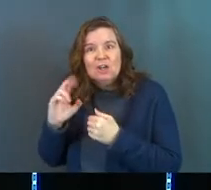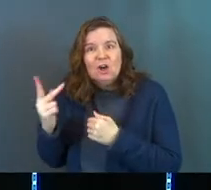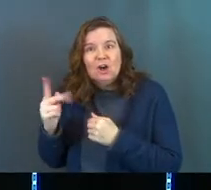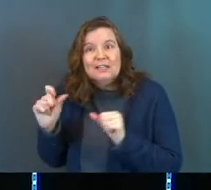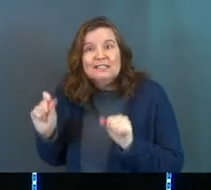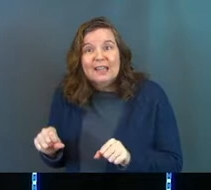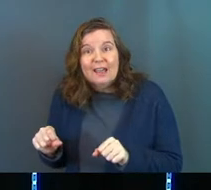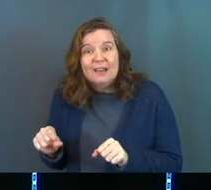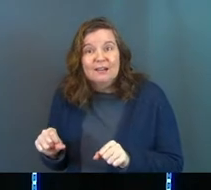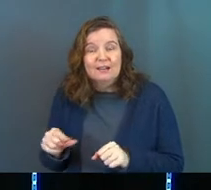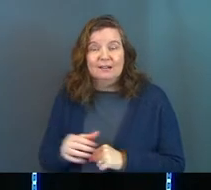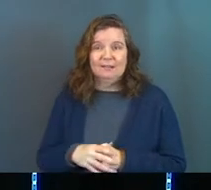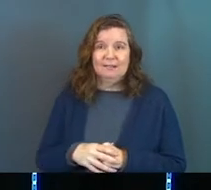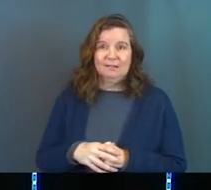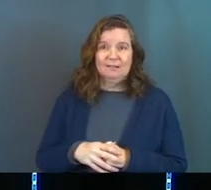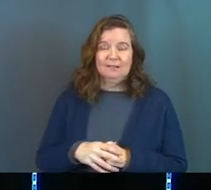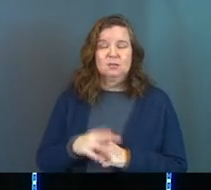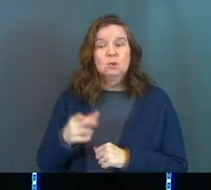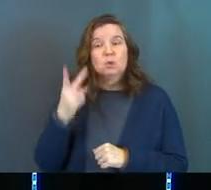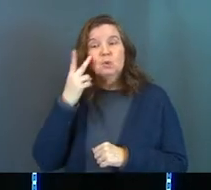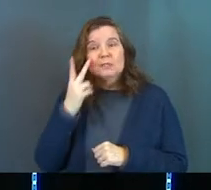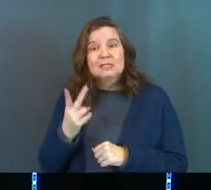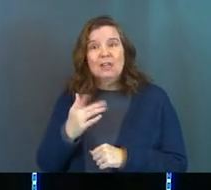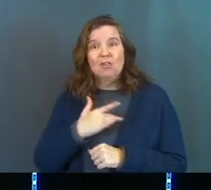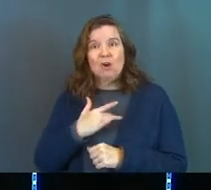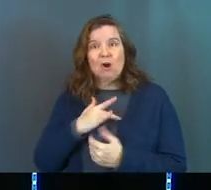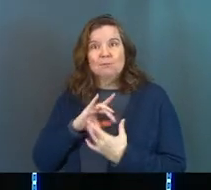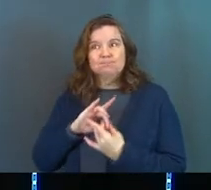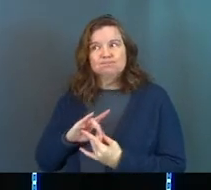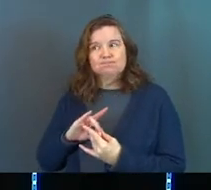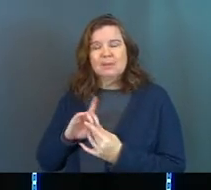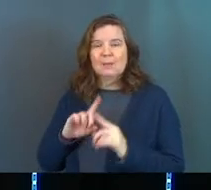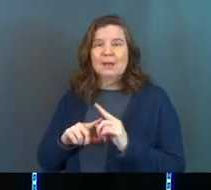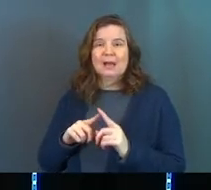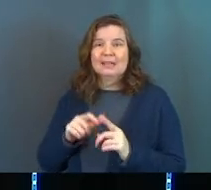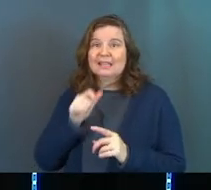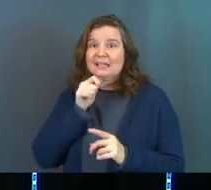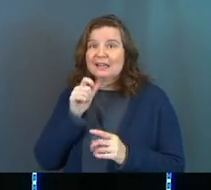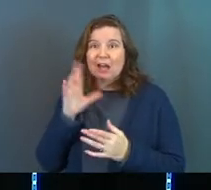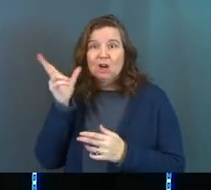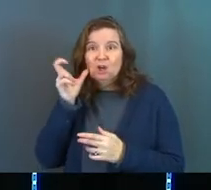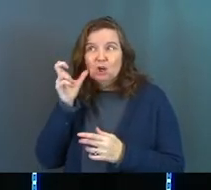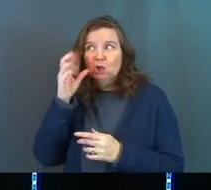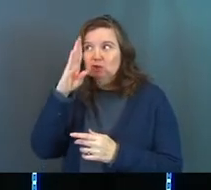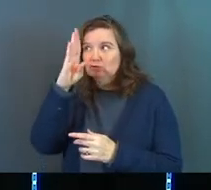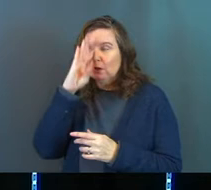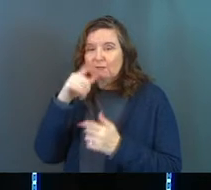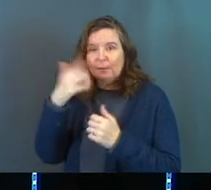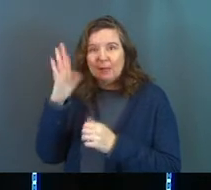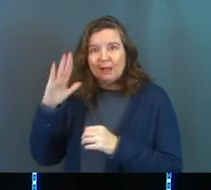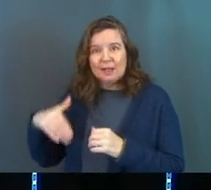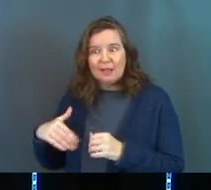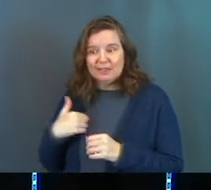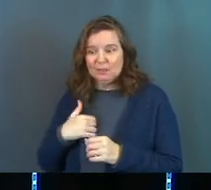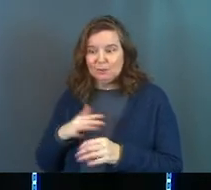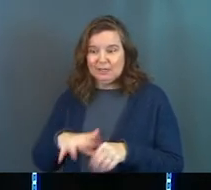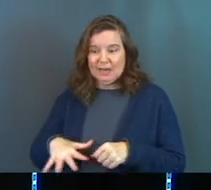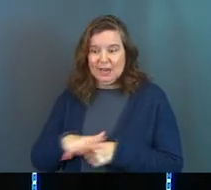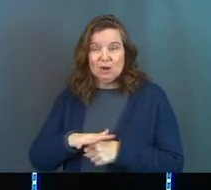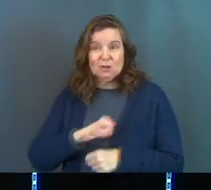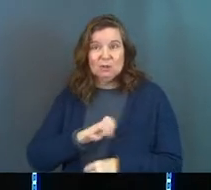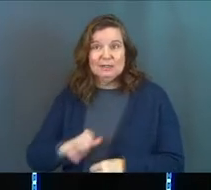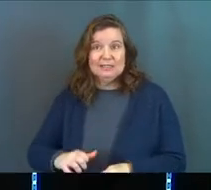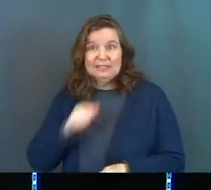Ark of the Covenant as he can. So you see the heart that's in him, but he'd not gotten a message from God before. This just was an area of